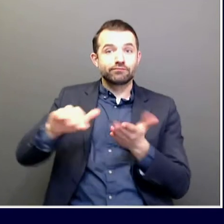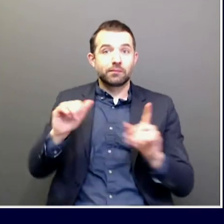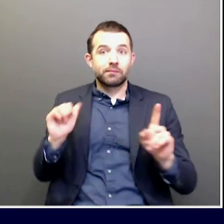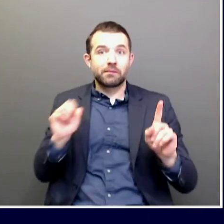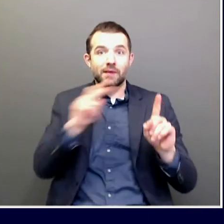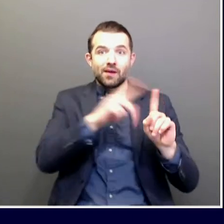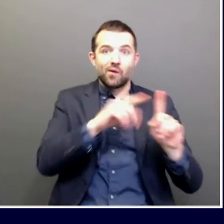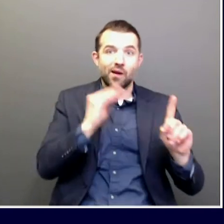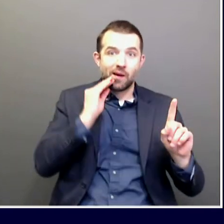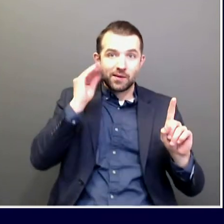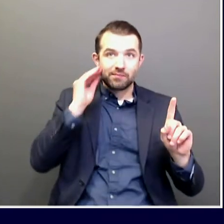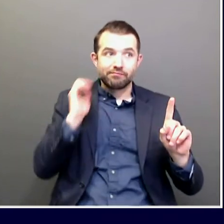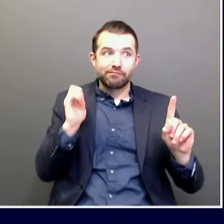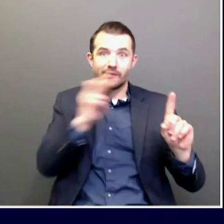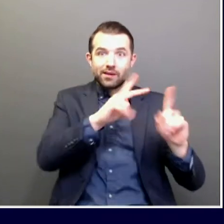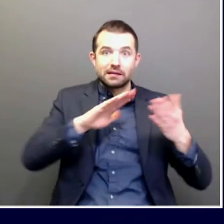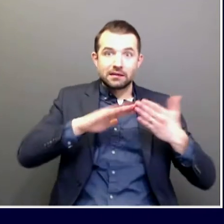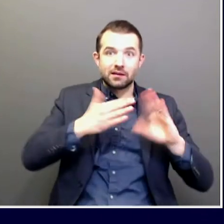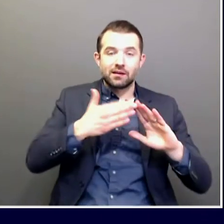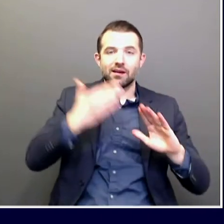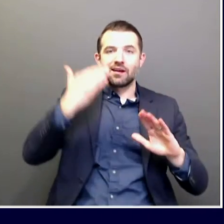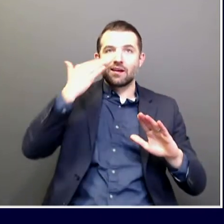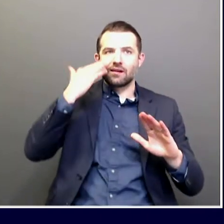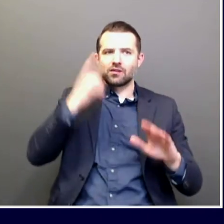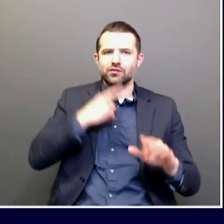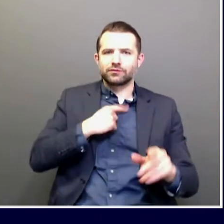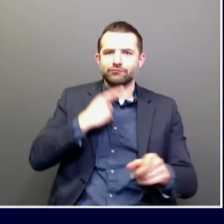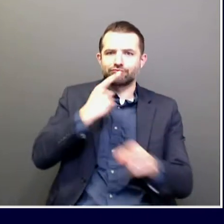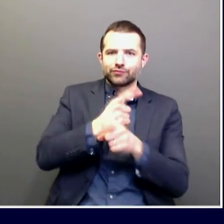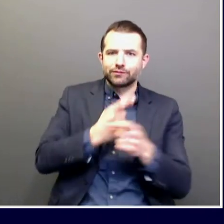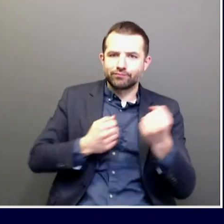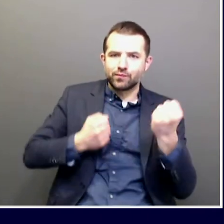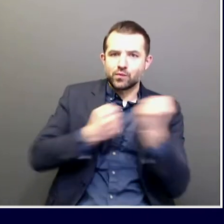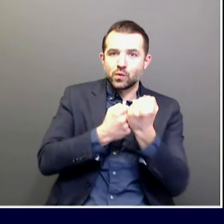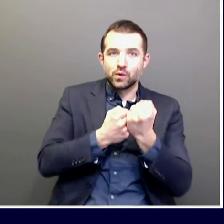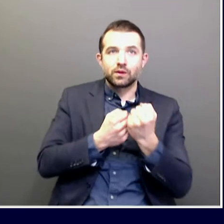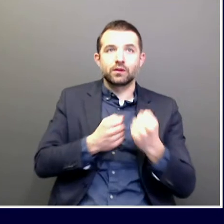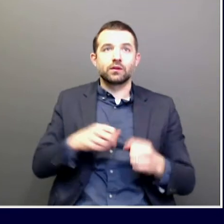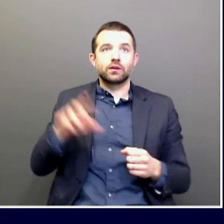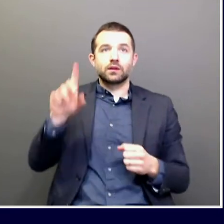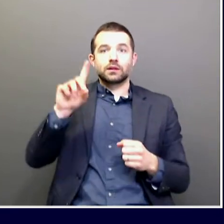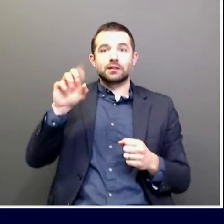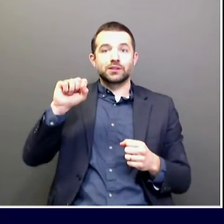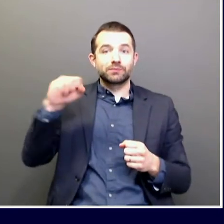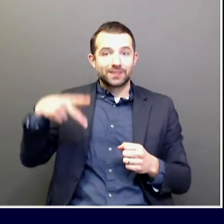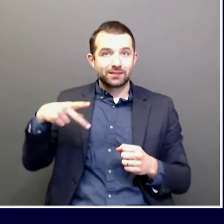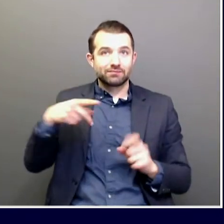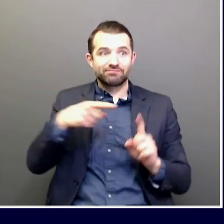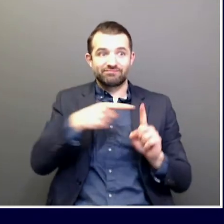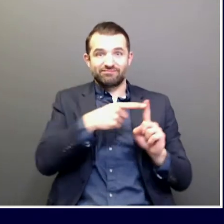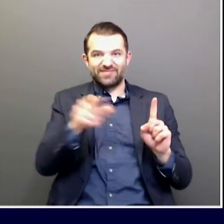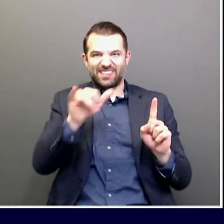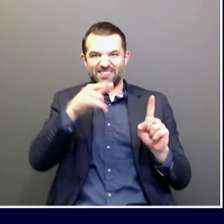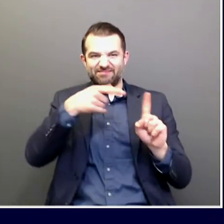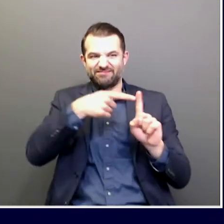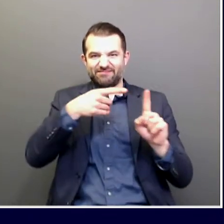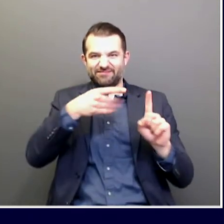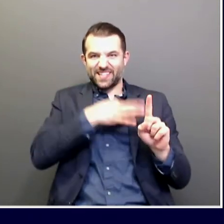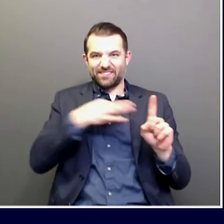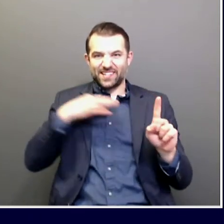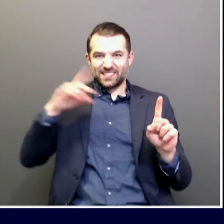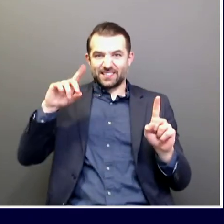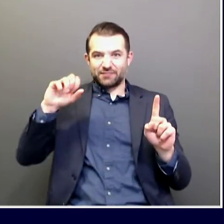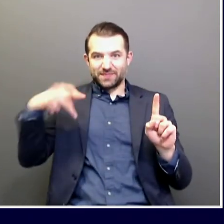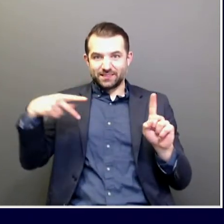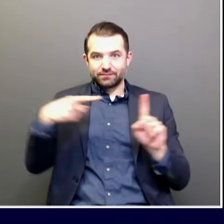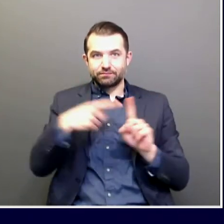like, have those supports in their homes or in community-based settings. Some of those community-based settings do include group homes, but we